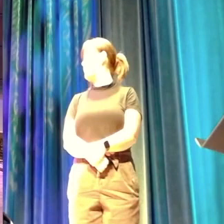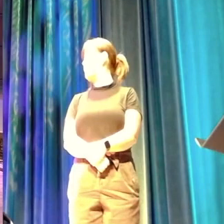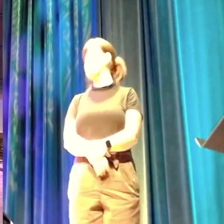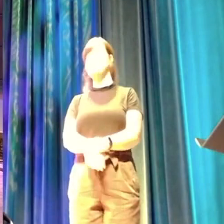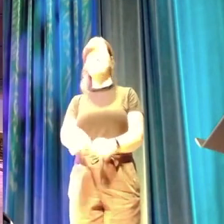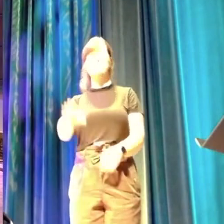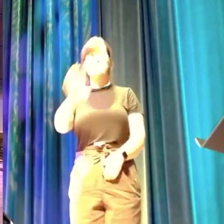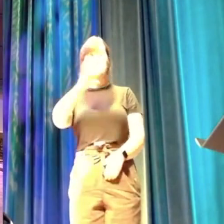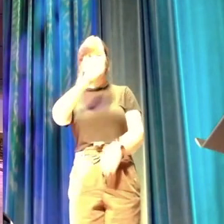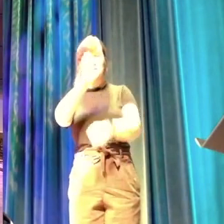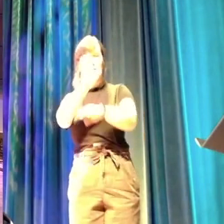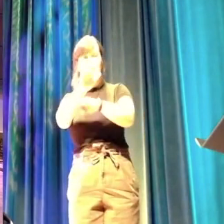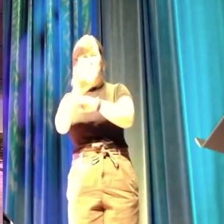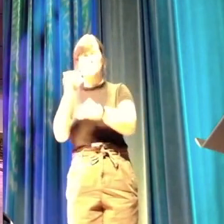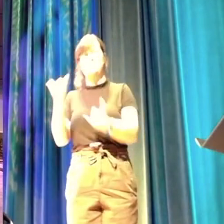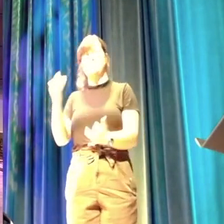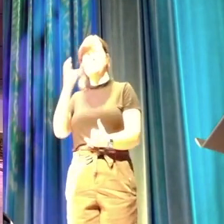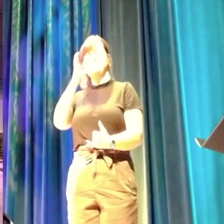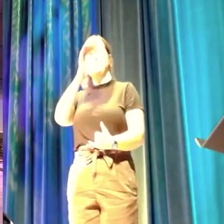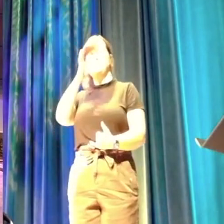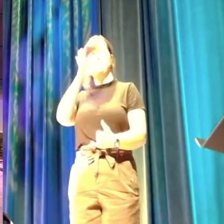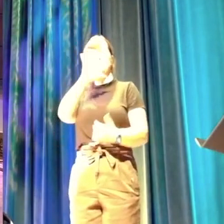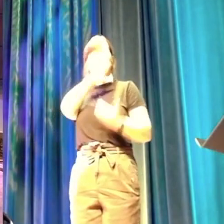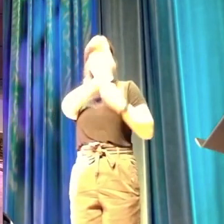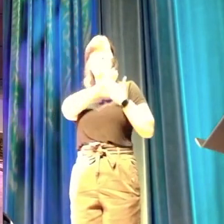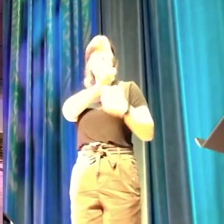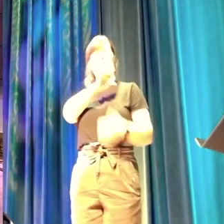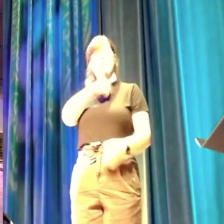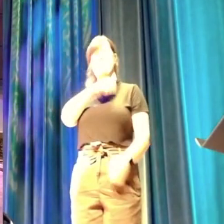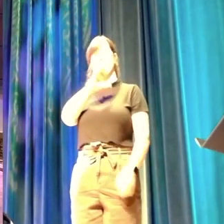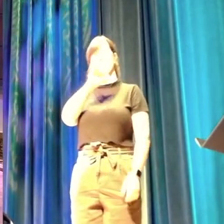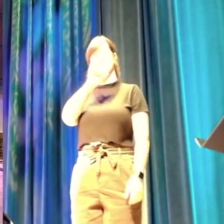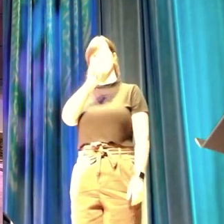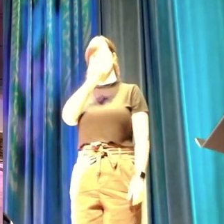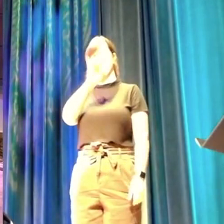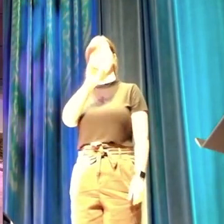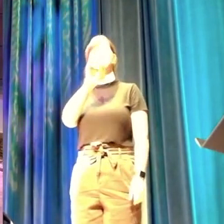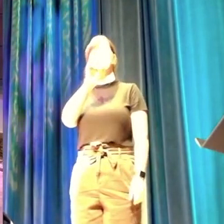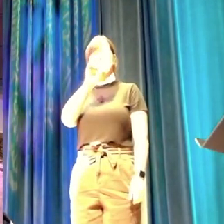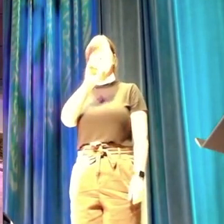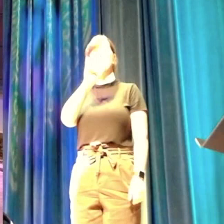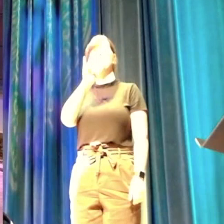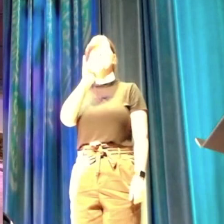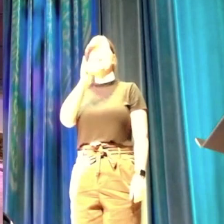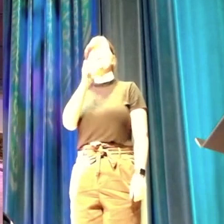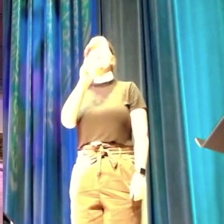Good afternoon, everyone. I'm Chrissy Jarnigan. I'm his Jesse